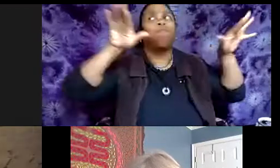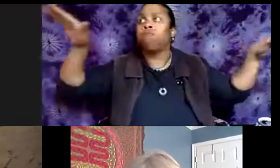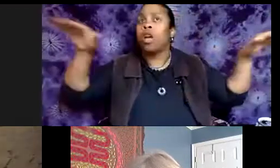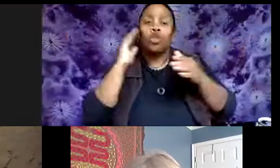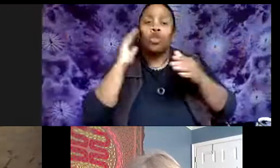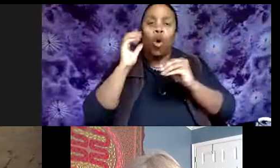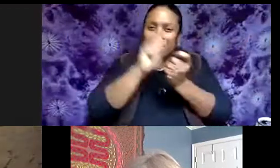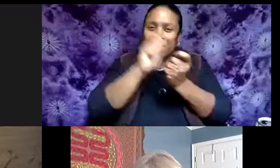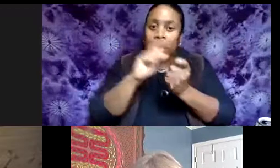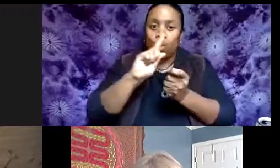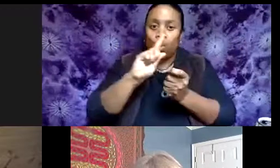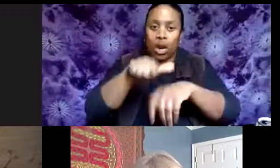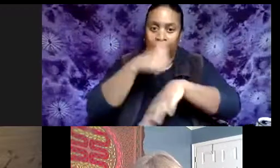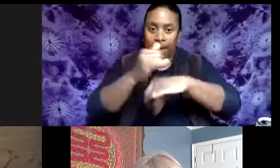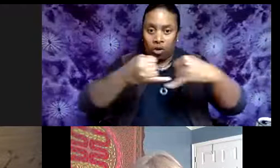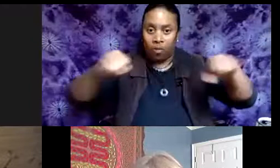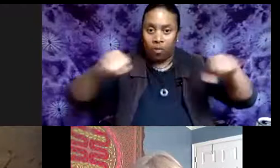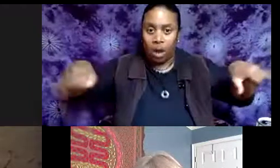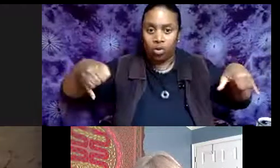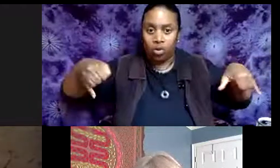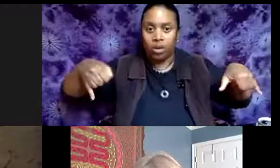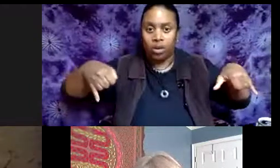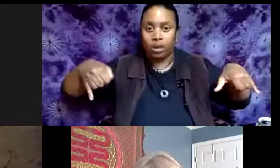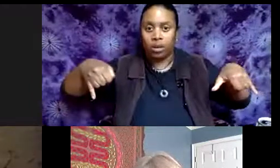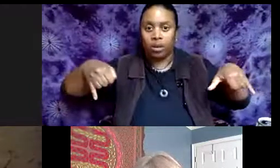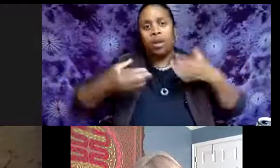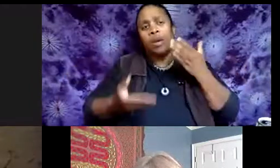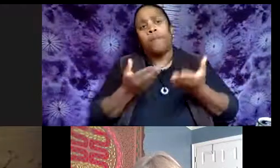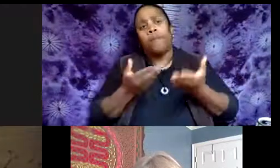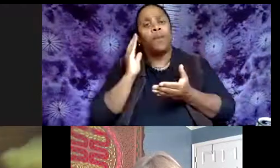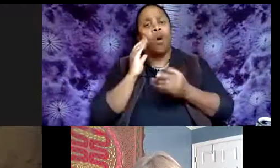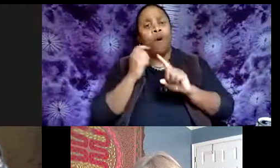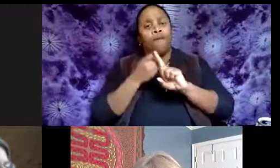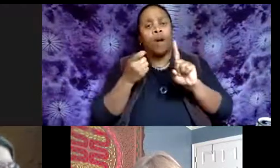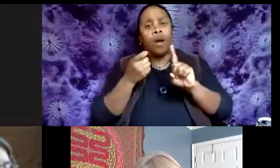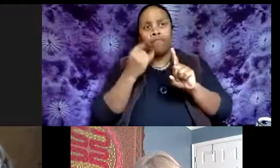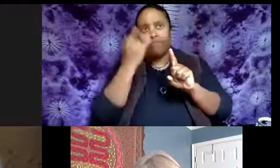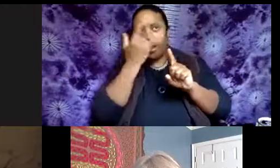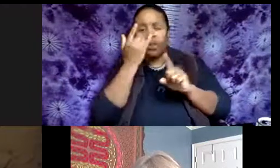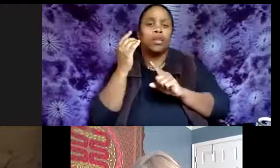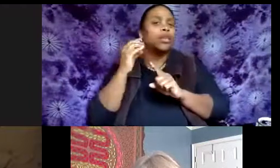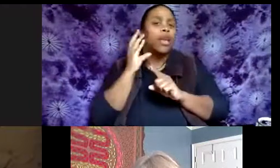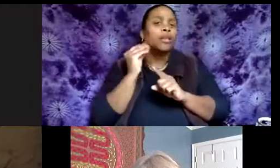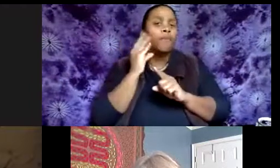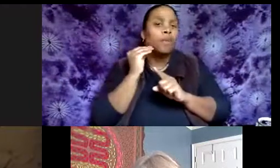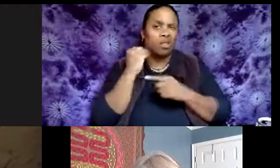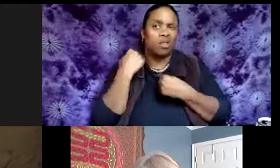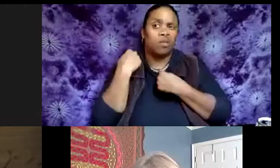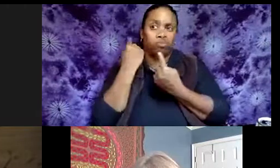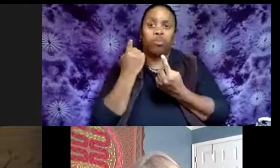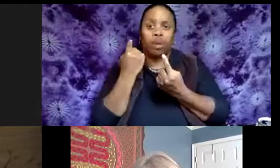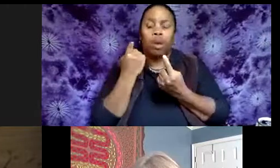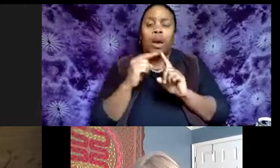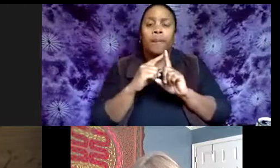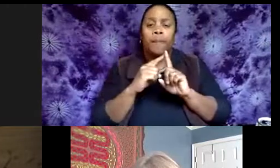boundaries. I mean, you might know them also from the narcissism experiences you've had with narcissists,